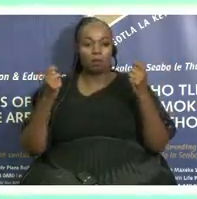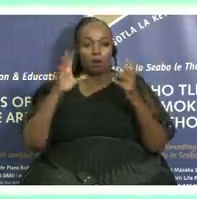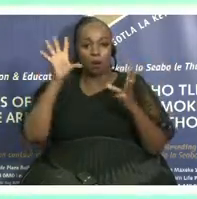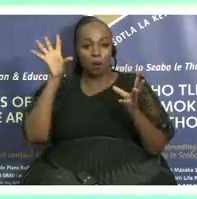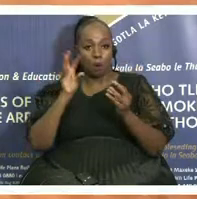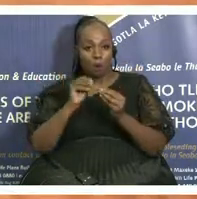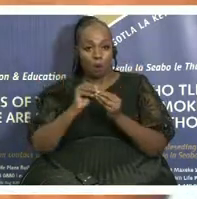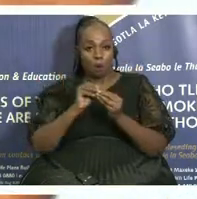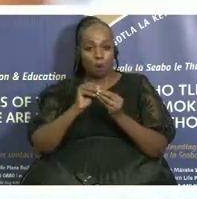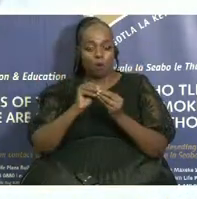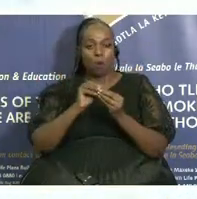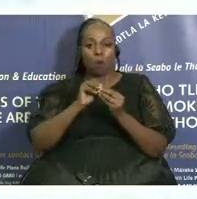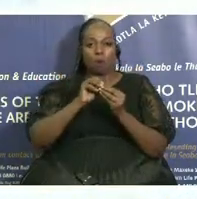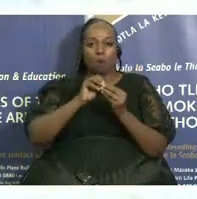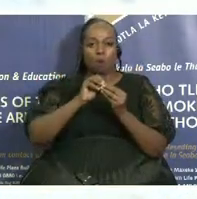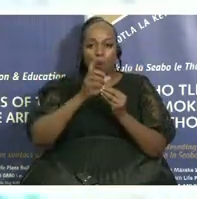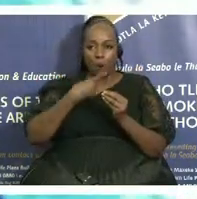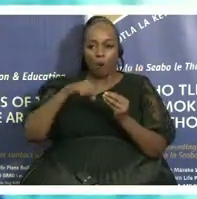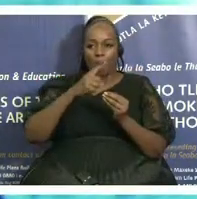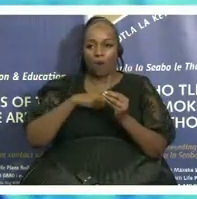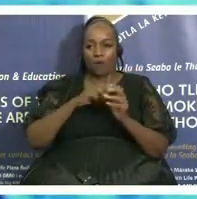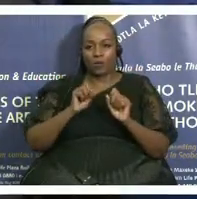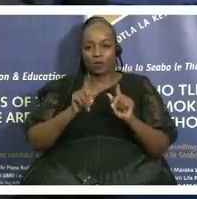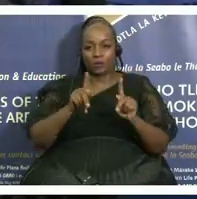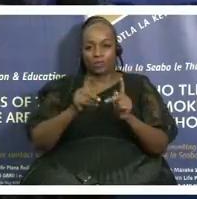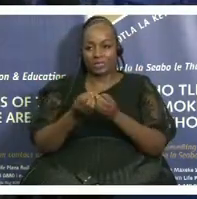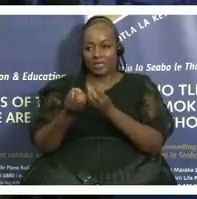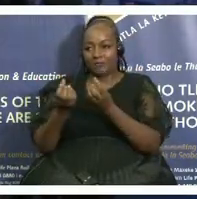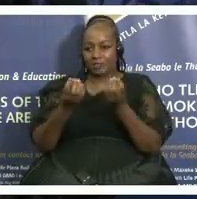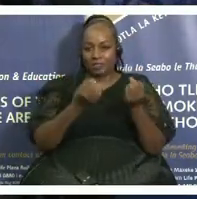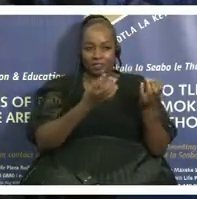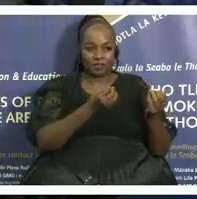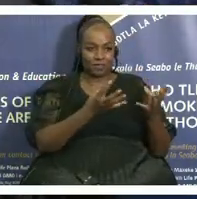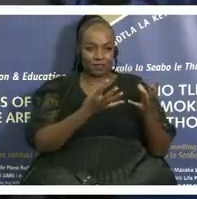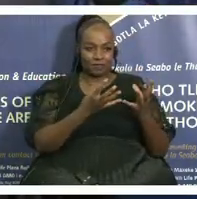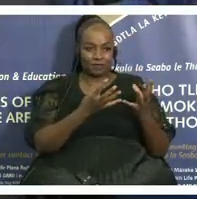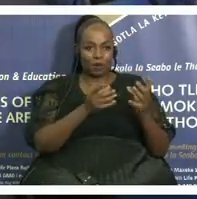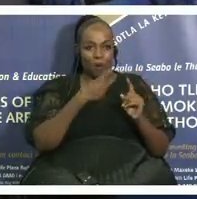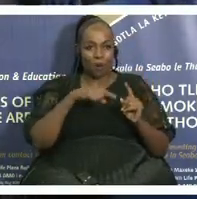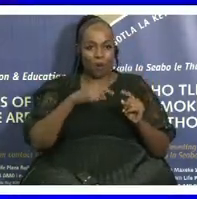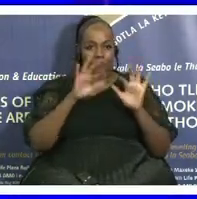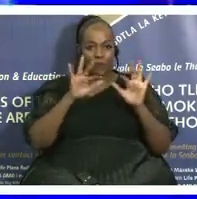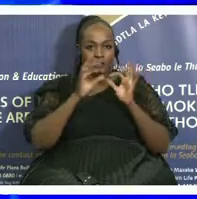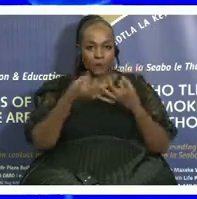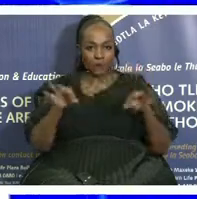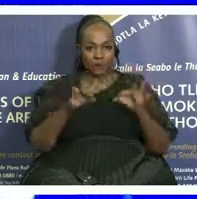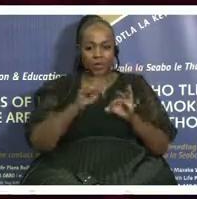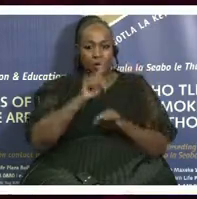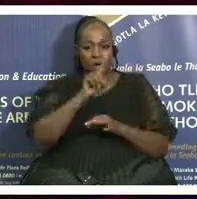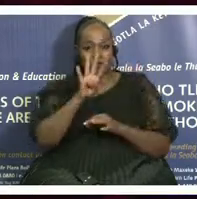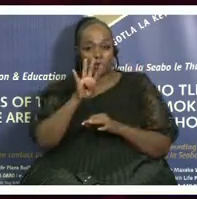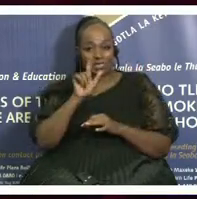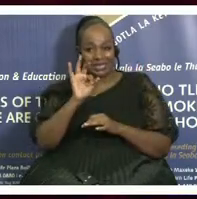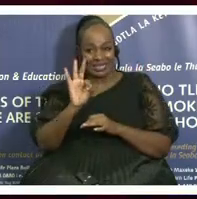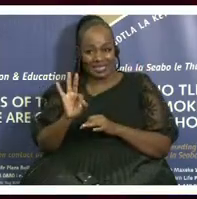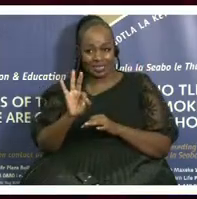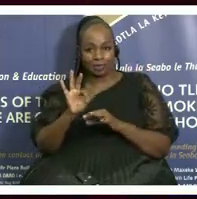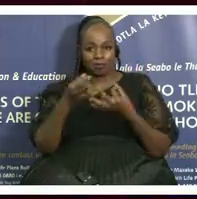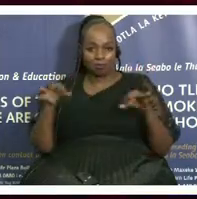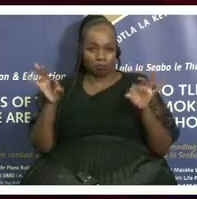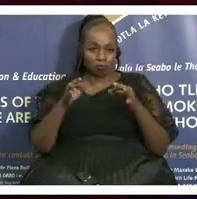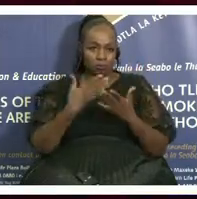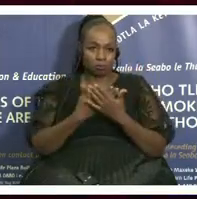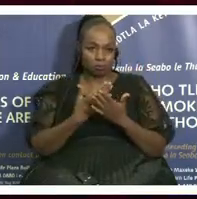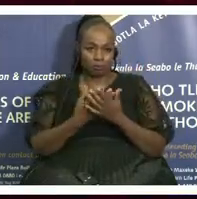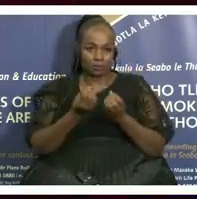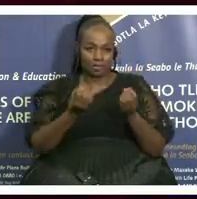145 local artists to participate in the homebrew development program. We'll reimagine this festival to